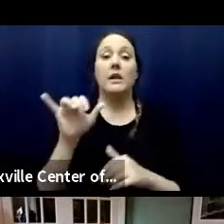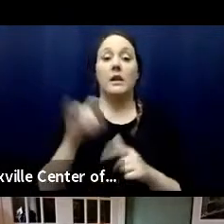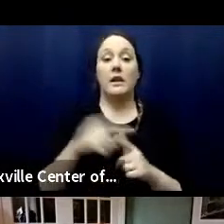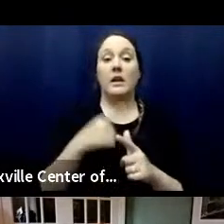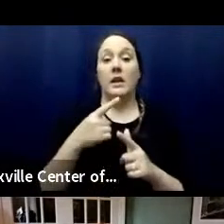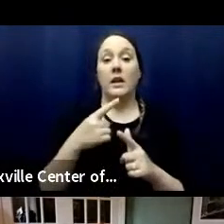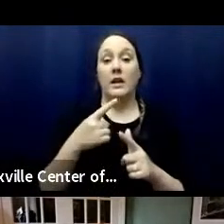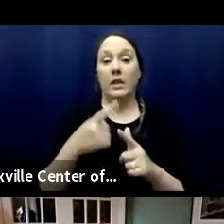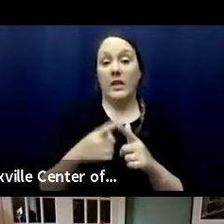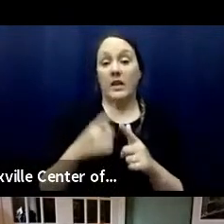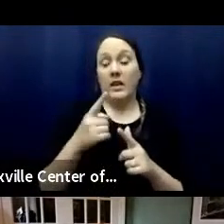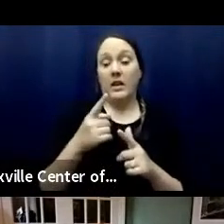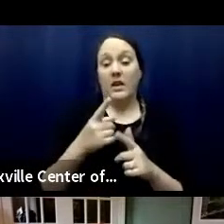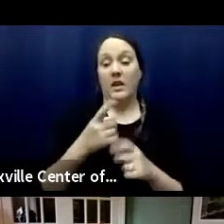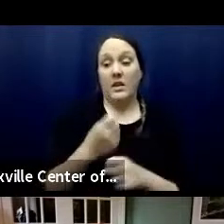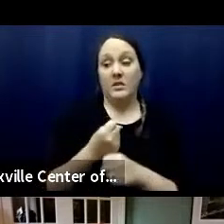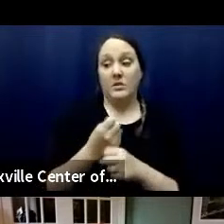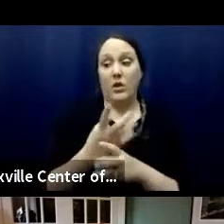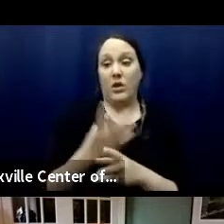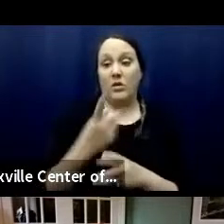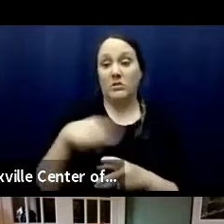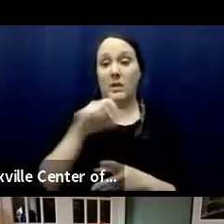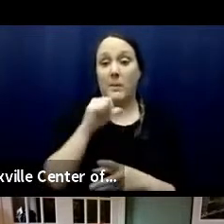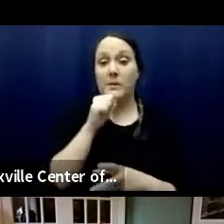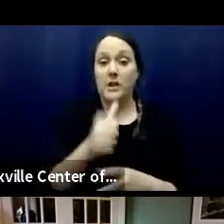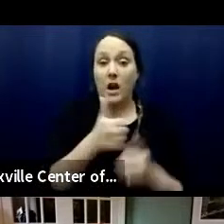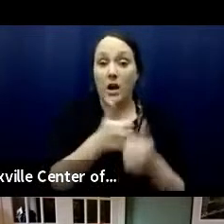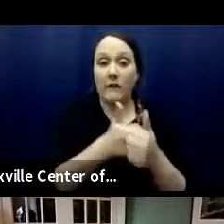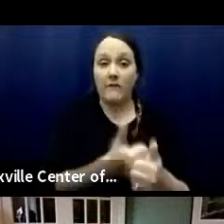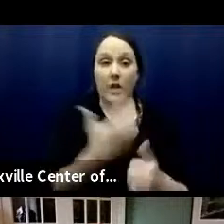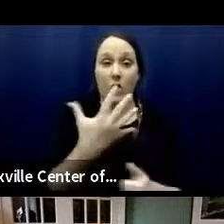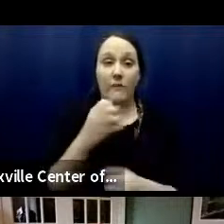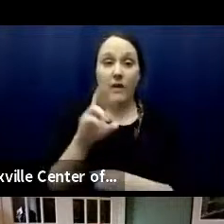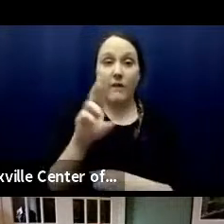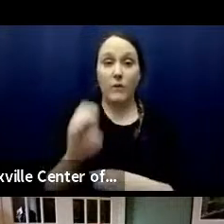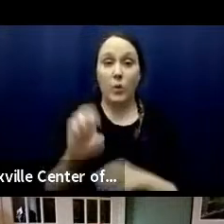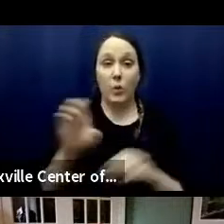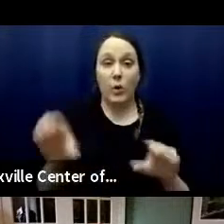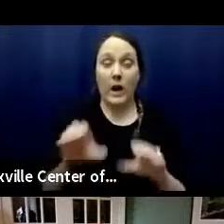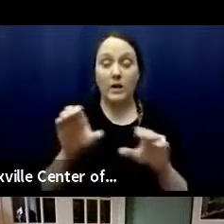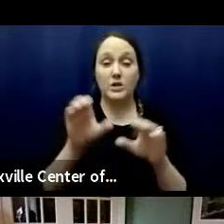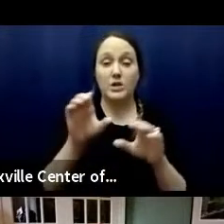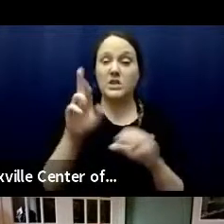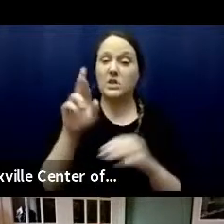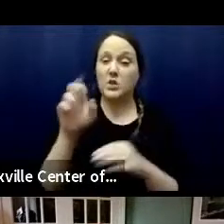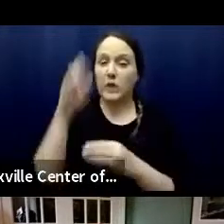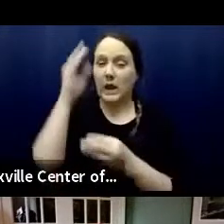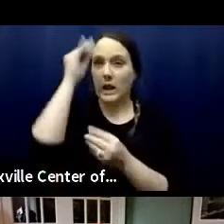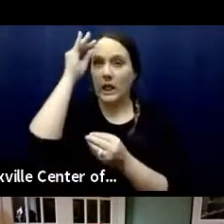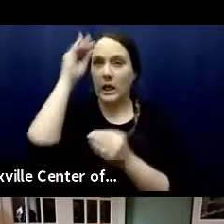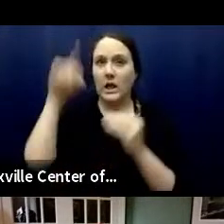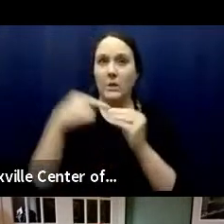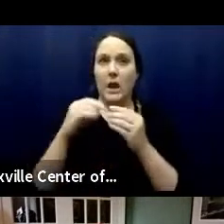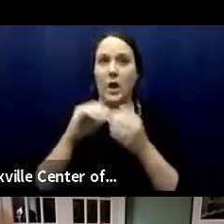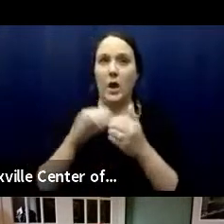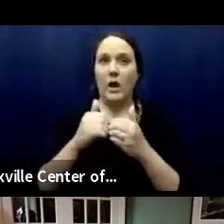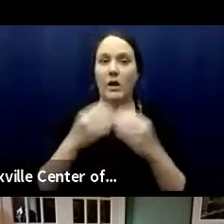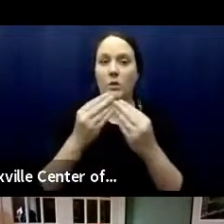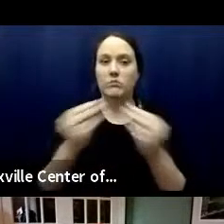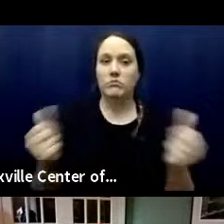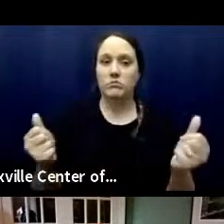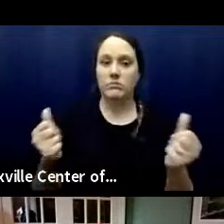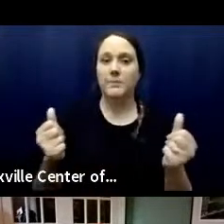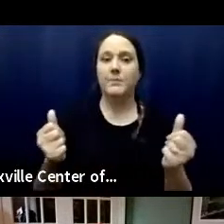consumption inhibits those 5 core actions, then why not rethink solving this problem or helping mitigate the problem